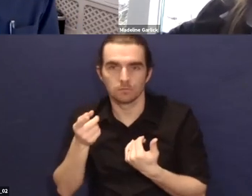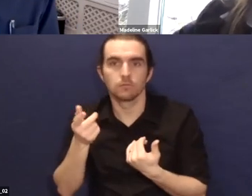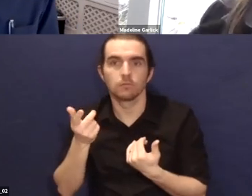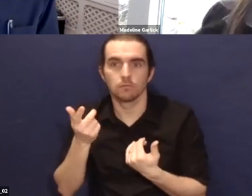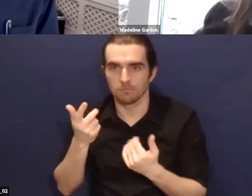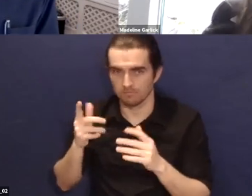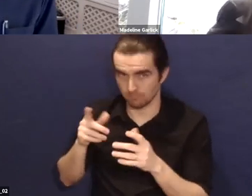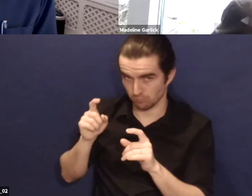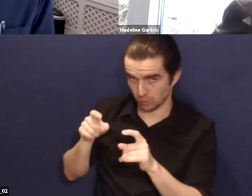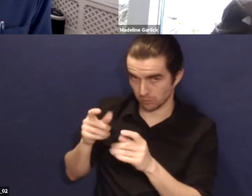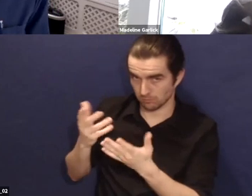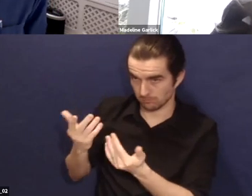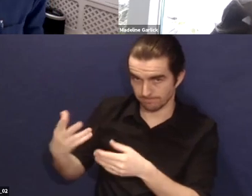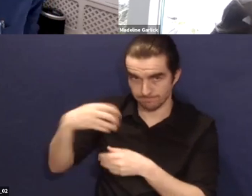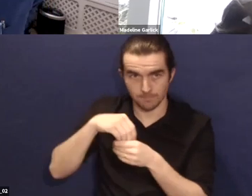session.